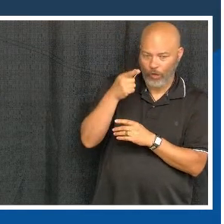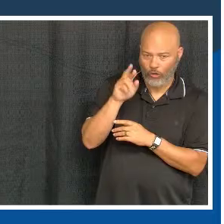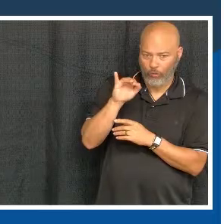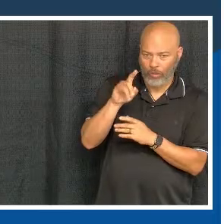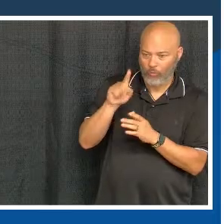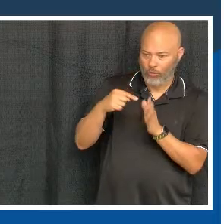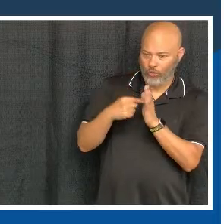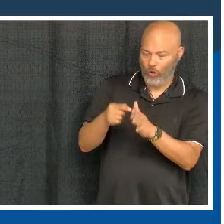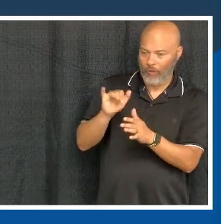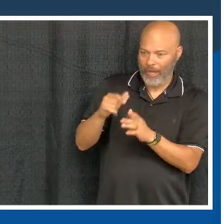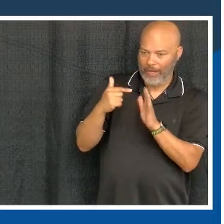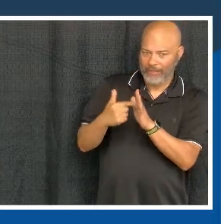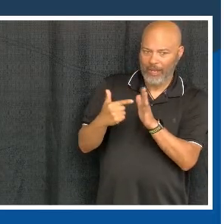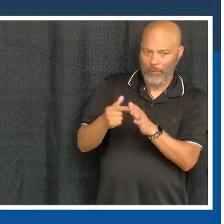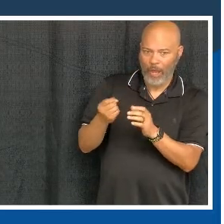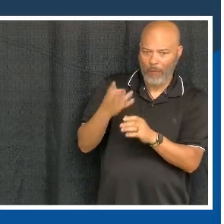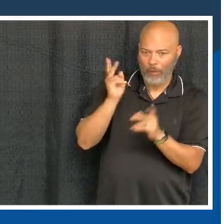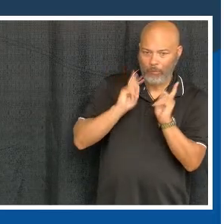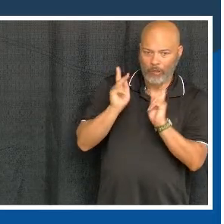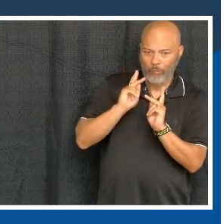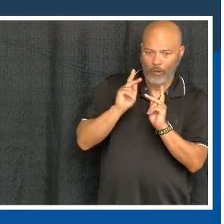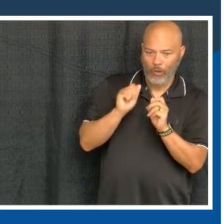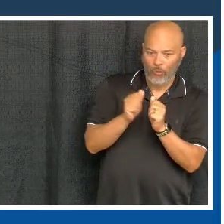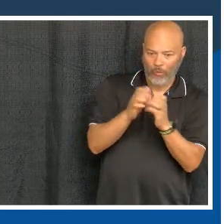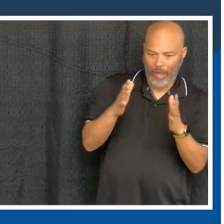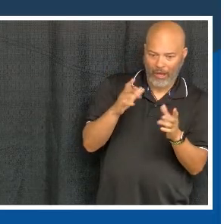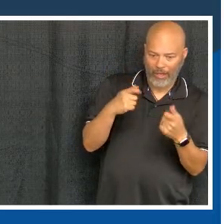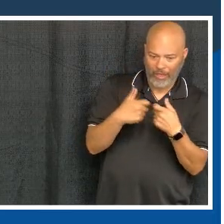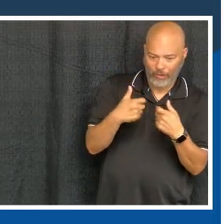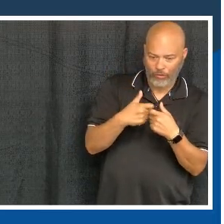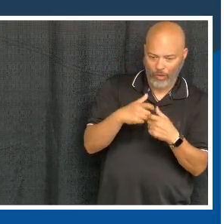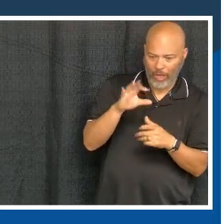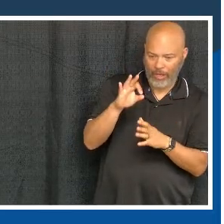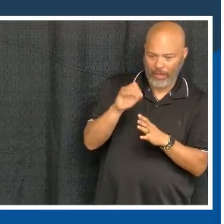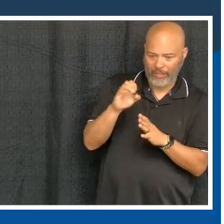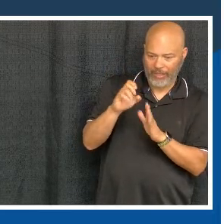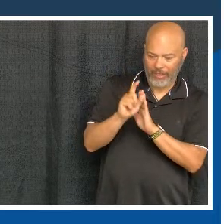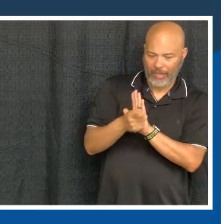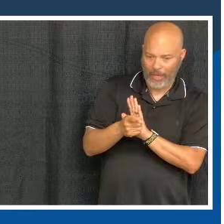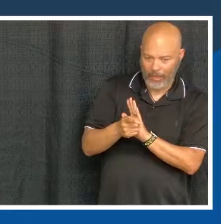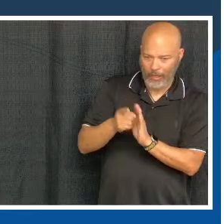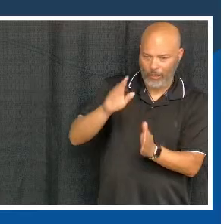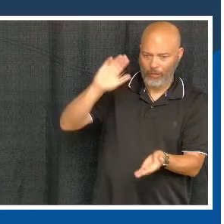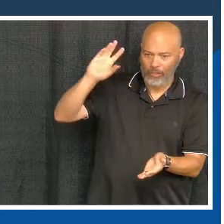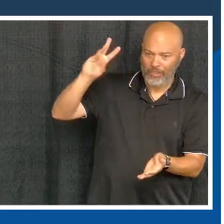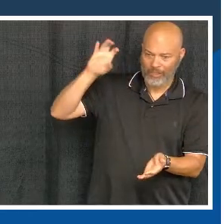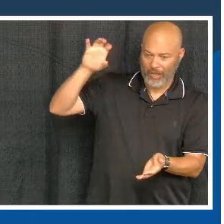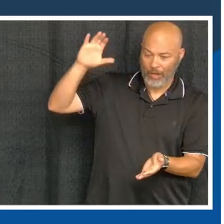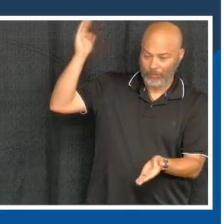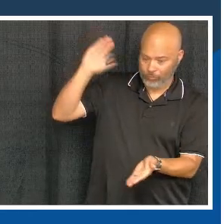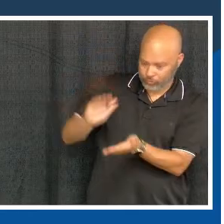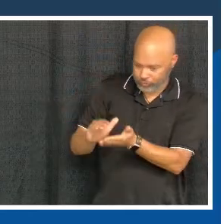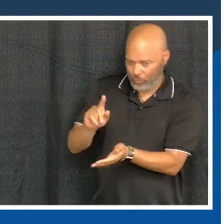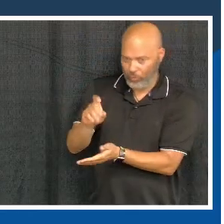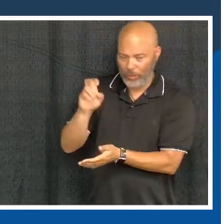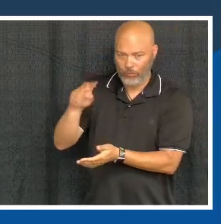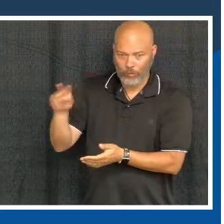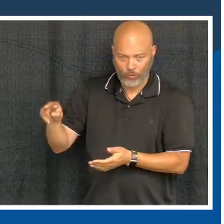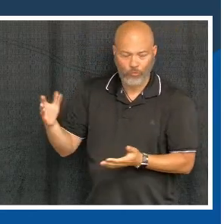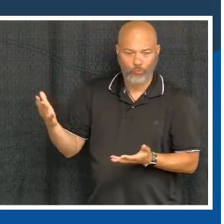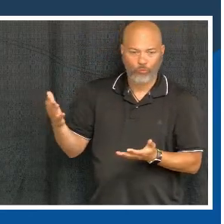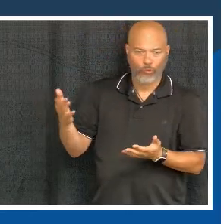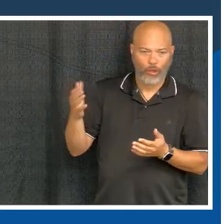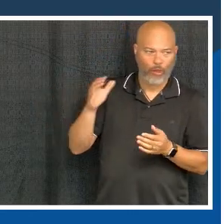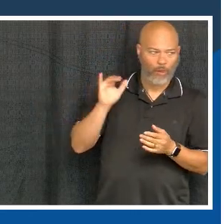showed that example of how many people were without electricity and 9 seconds later that dropped dramatically. And having had a family member before